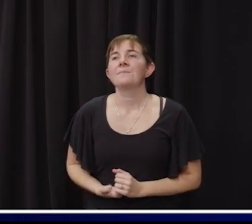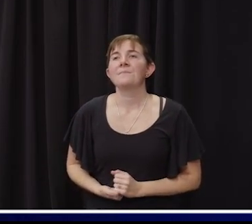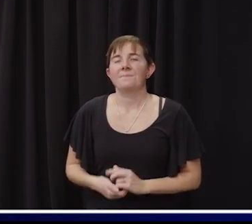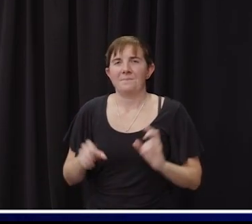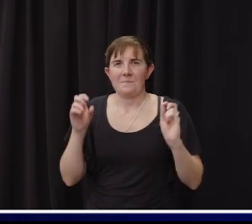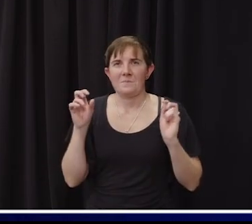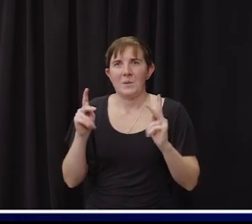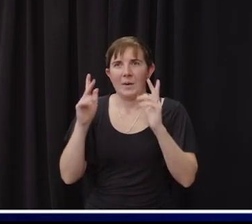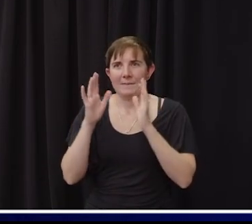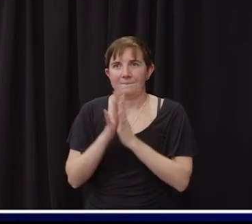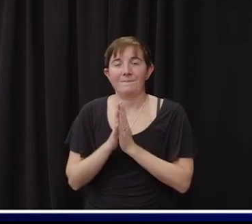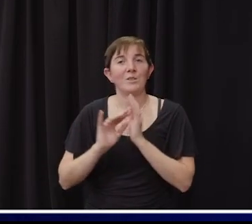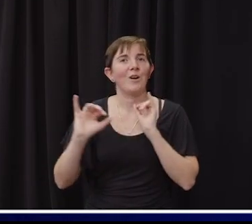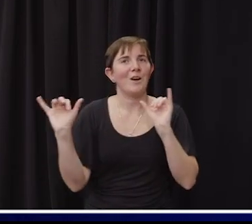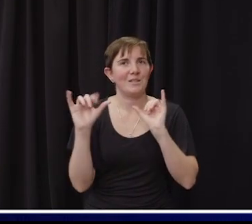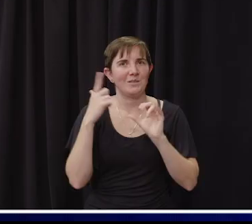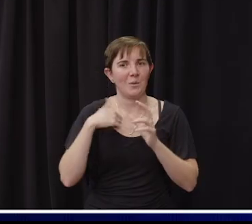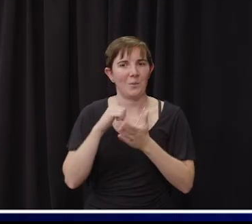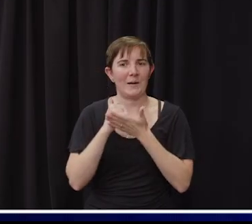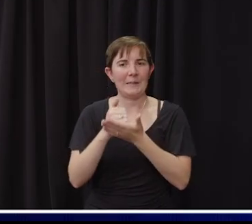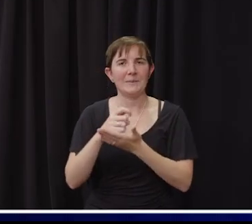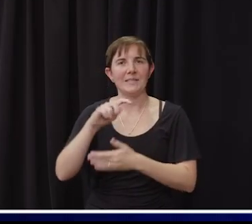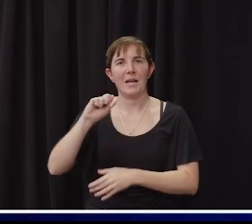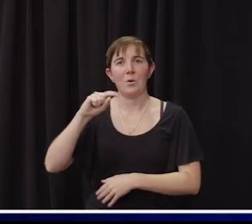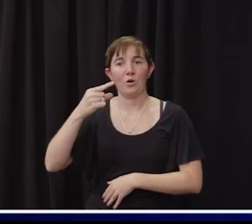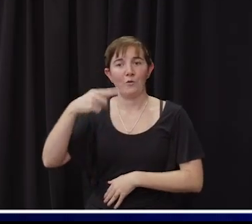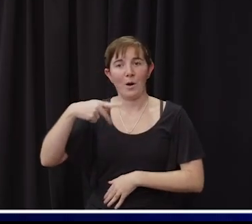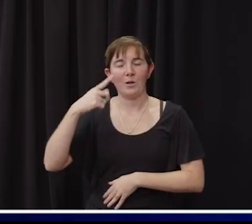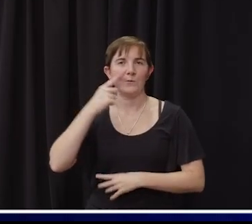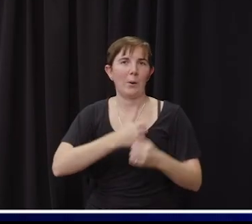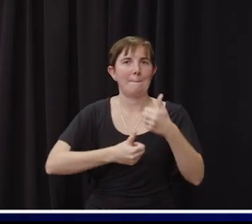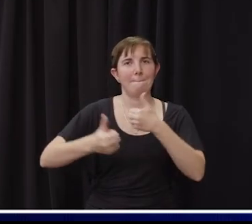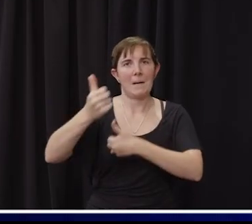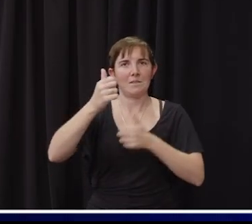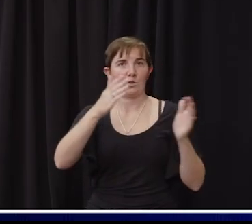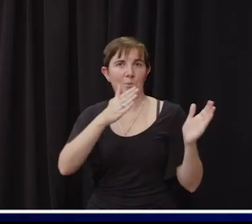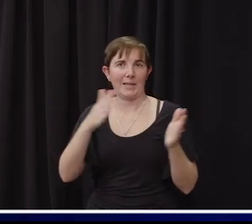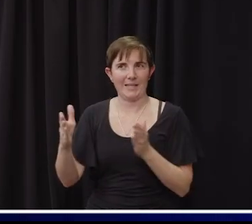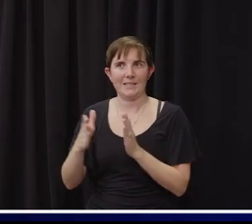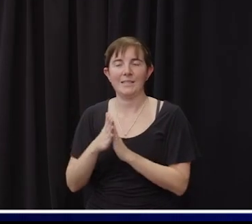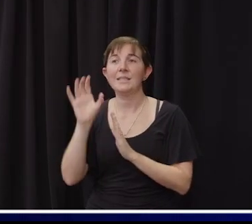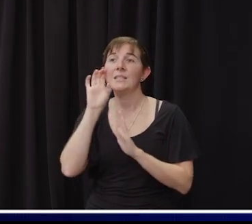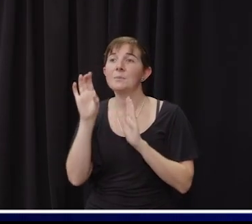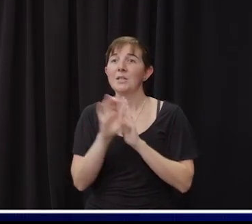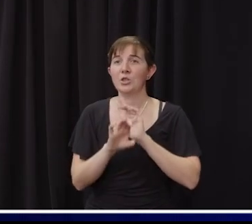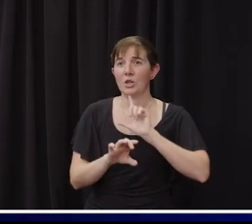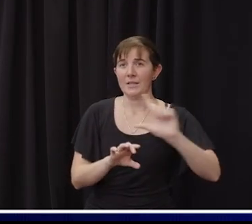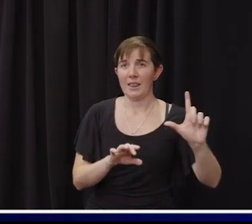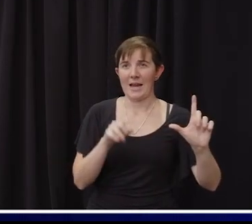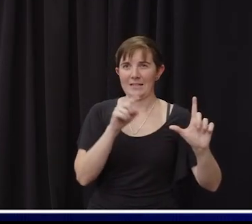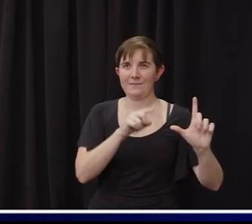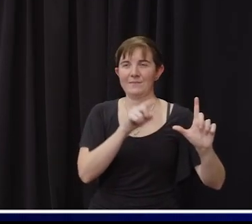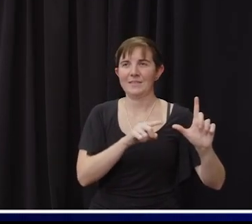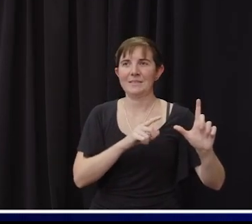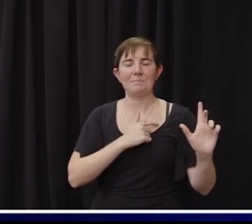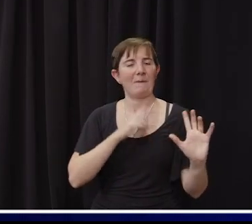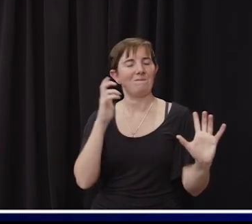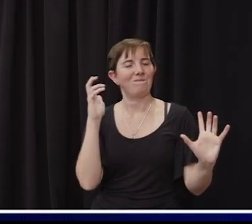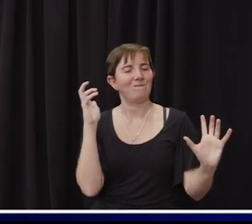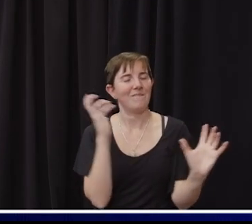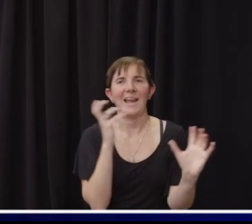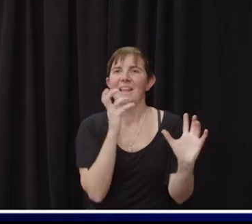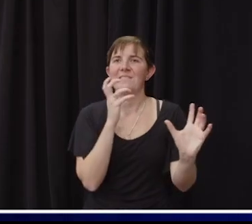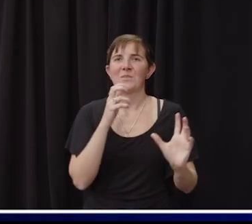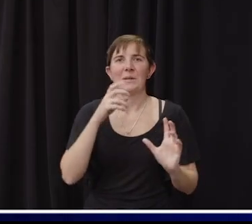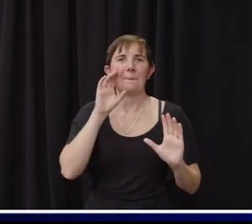Okay, we are also helping Tower Grove Park with master planning. The picture on the left here is one of my very favorite pictures